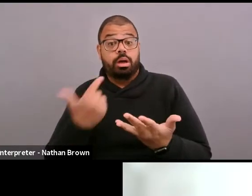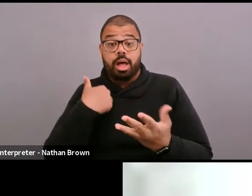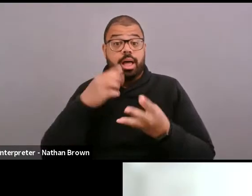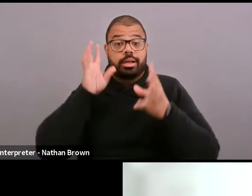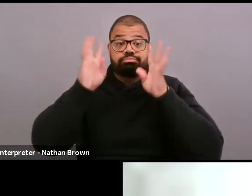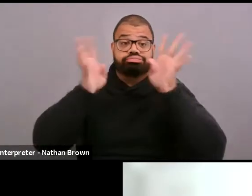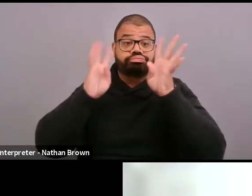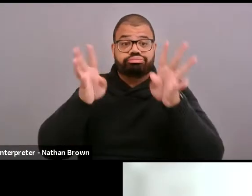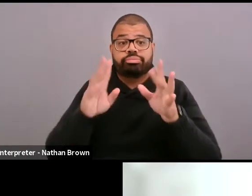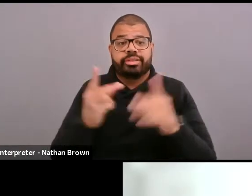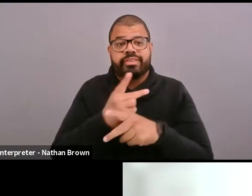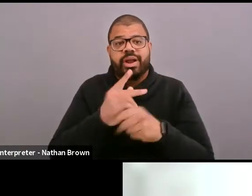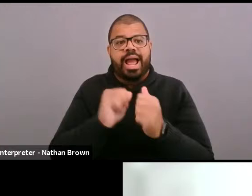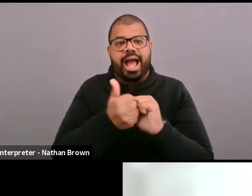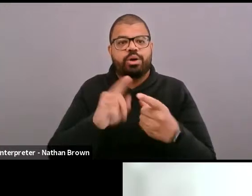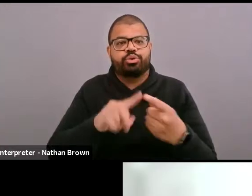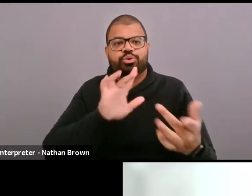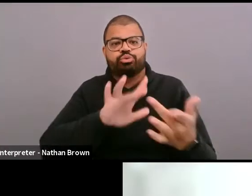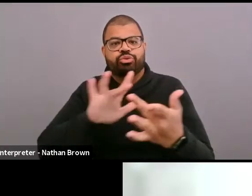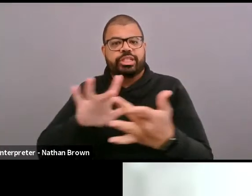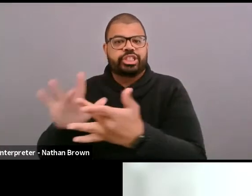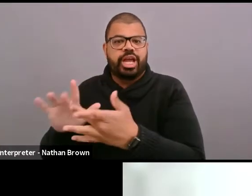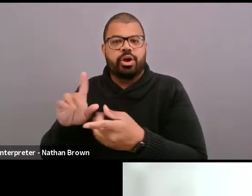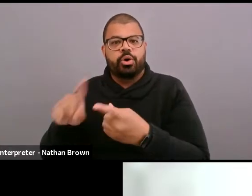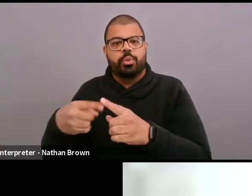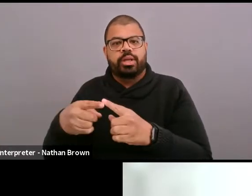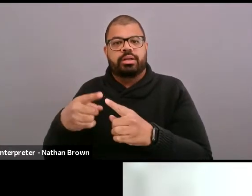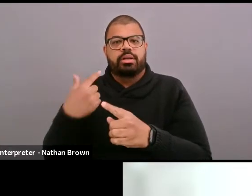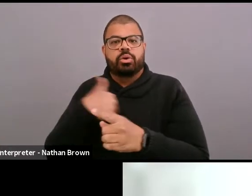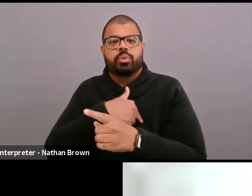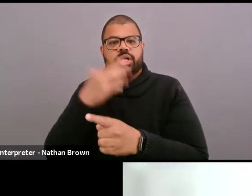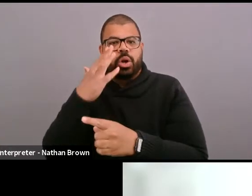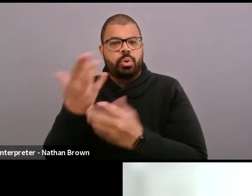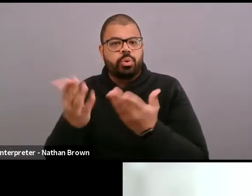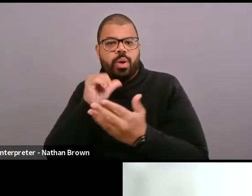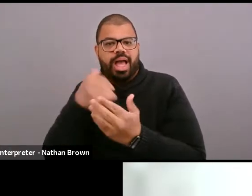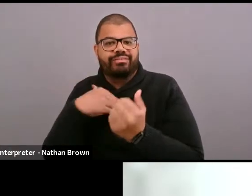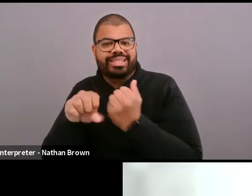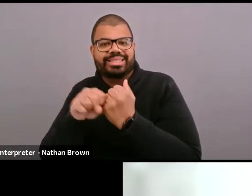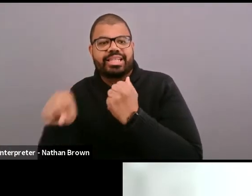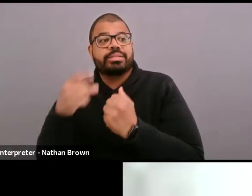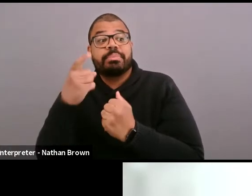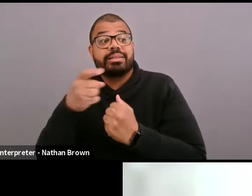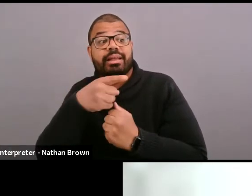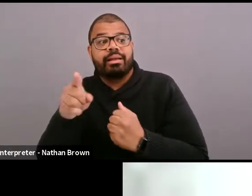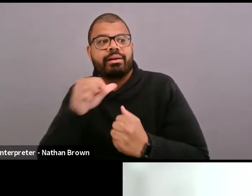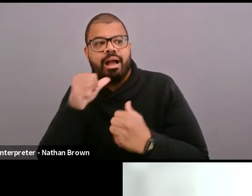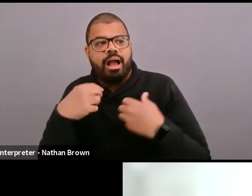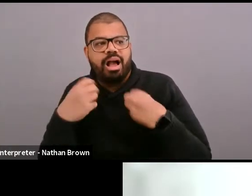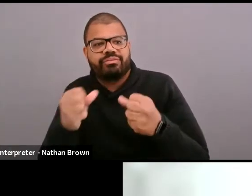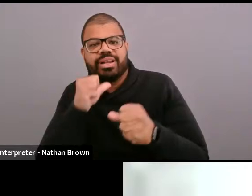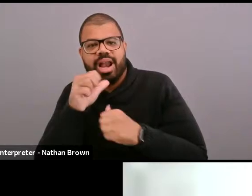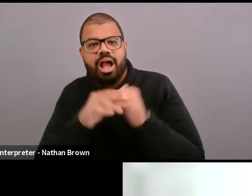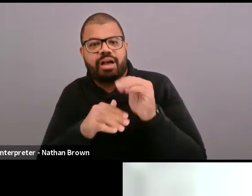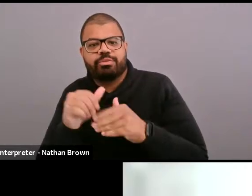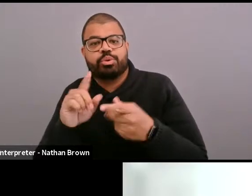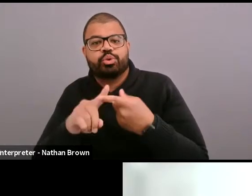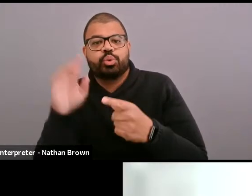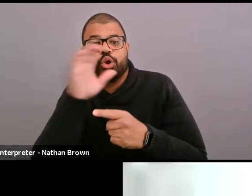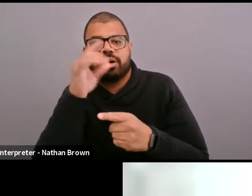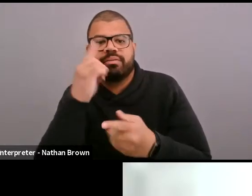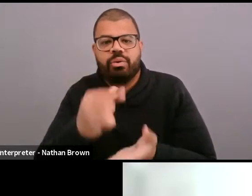those students who I know are not going to extend it because some of them don't have that level of confidence. They're not comfortable in seeking out.